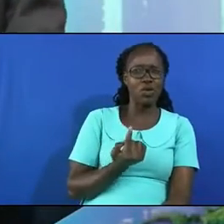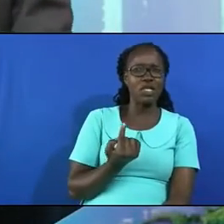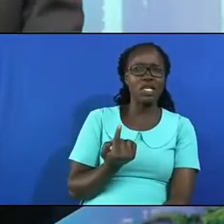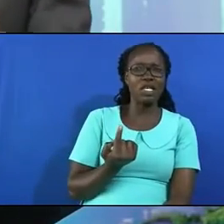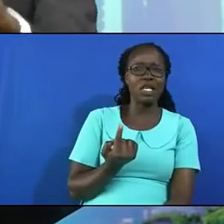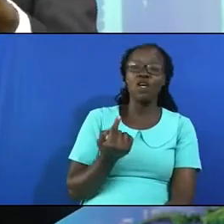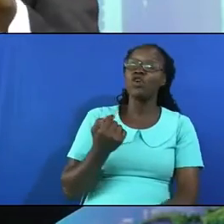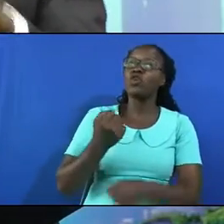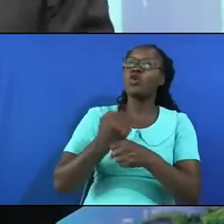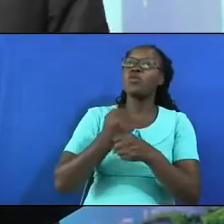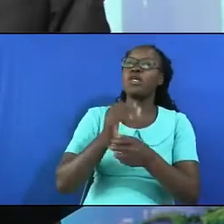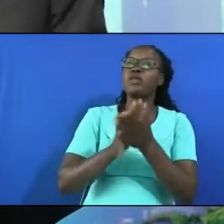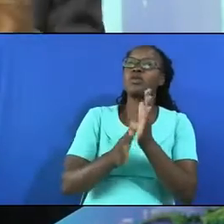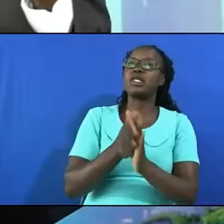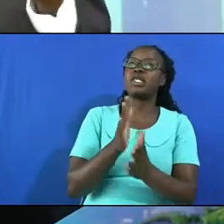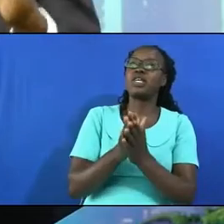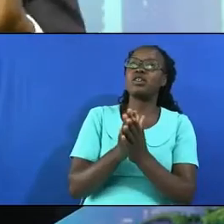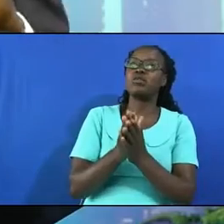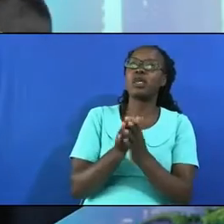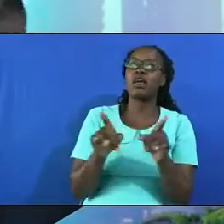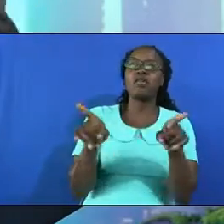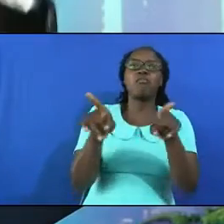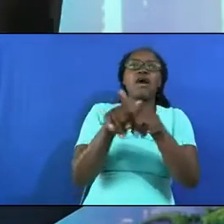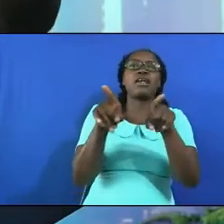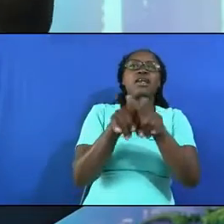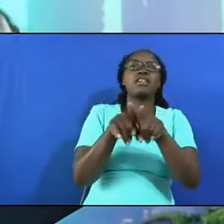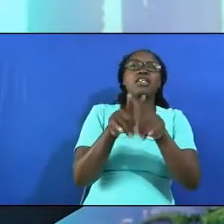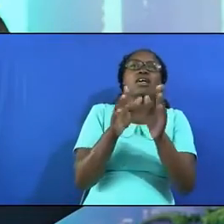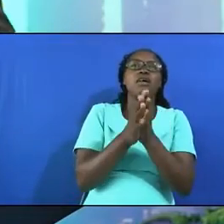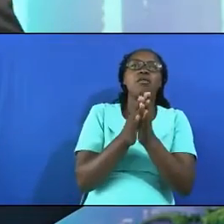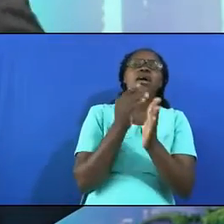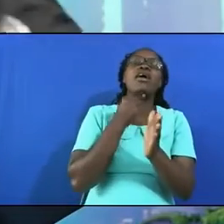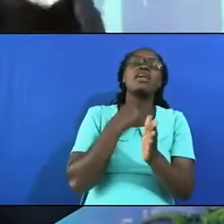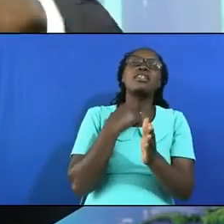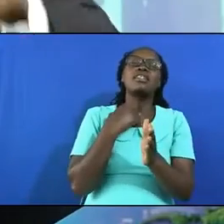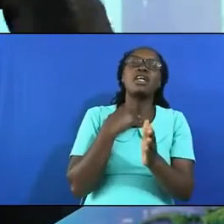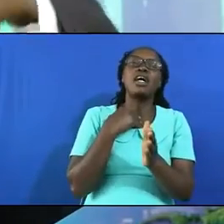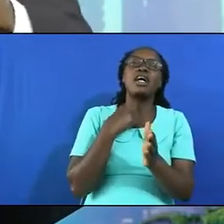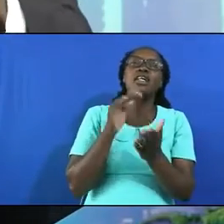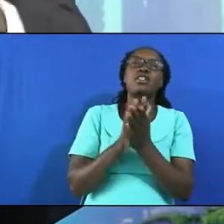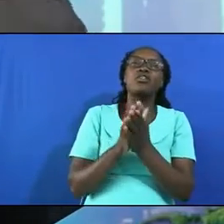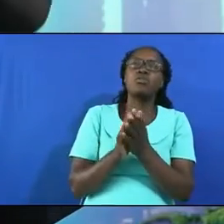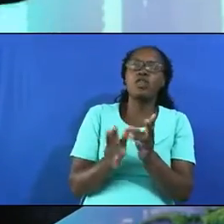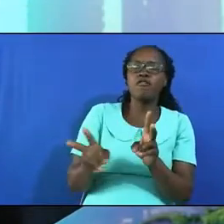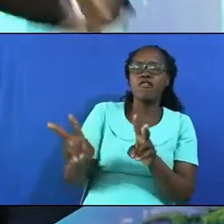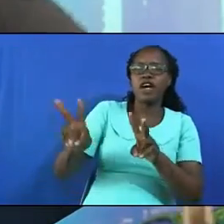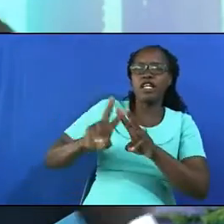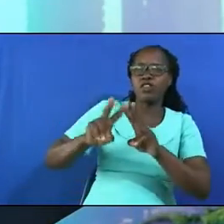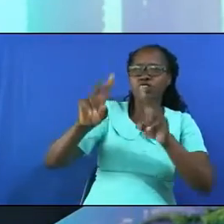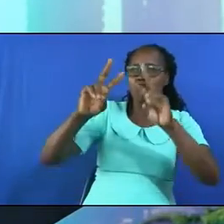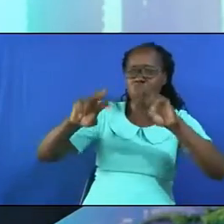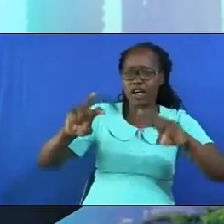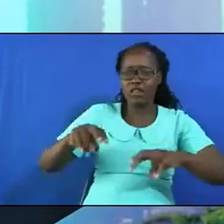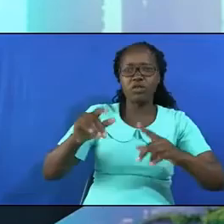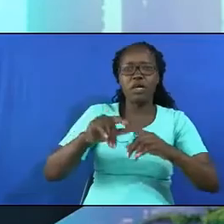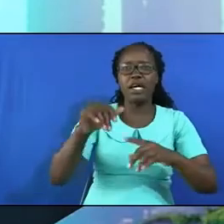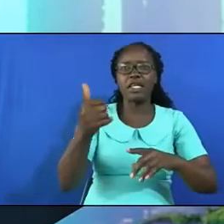is to operate without being paralyzed by a desire to be validated by another